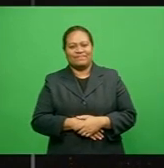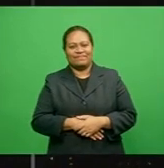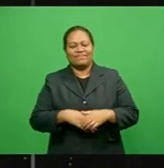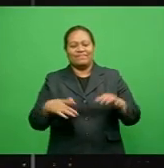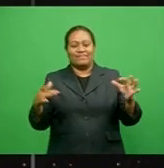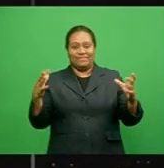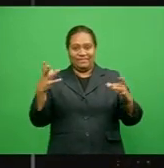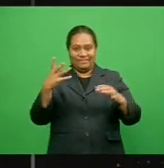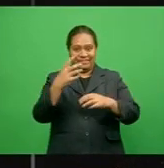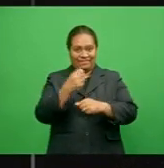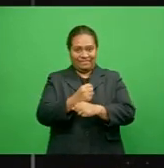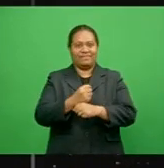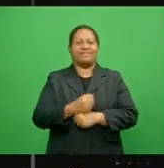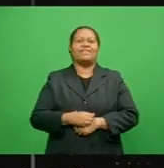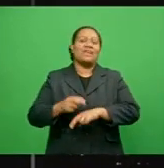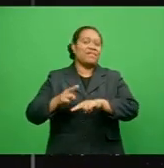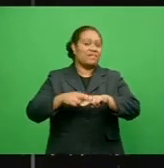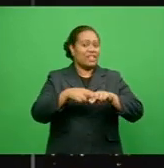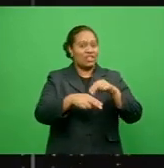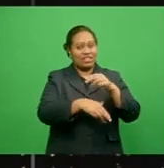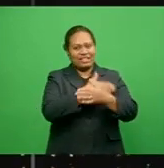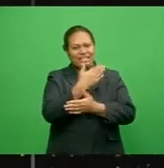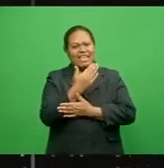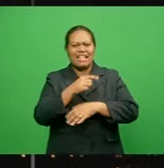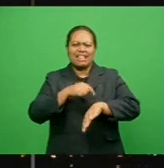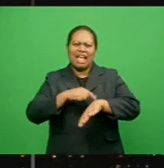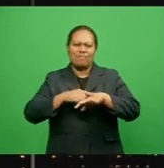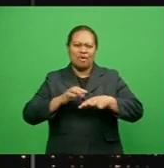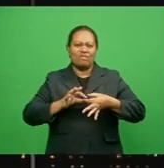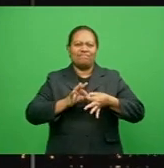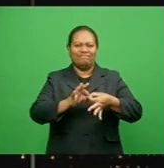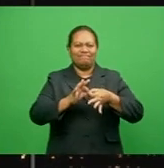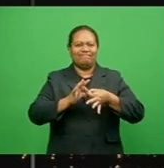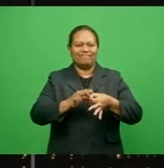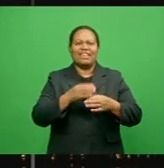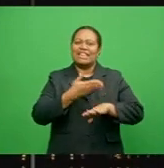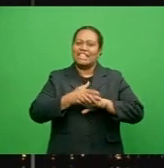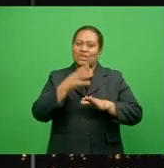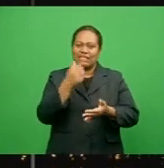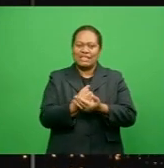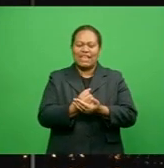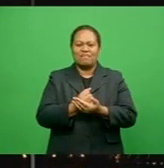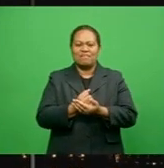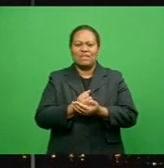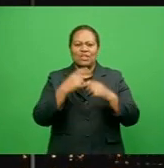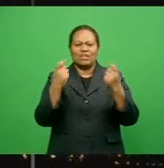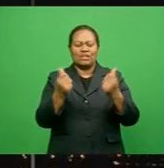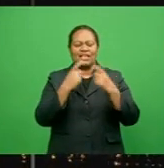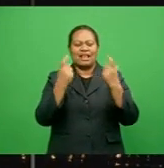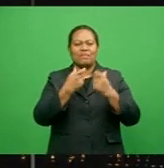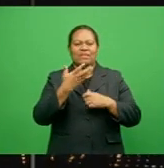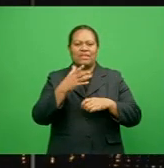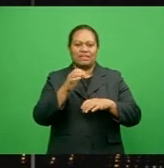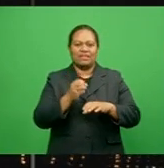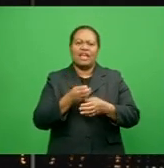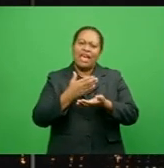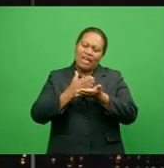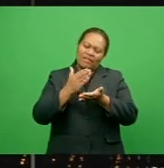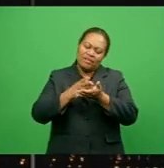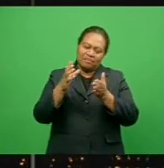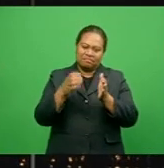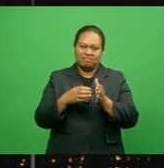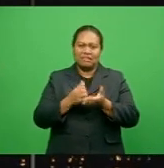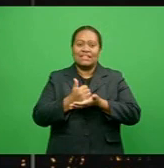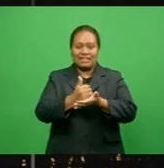Recapping the main stories for tonight, Fiji Day, a time of unity. News stamp to mark Fiji 50 and FMPF assistance